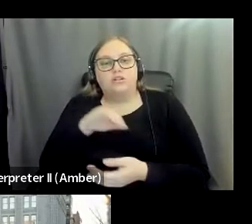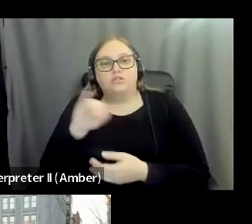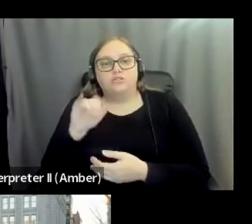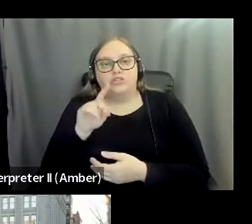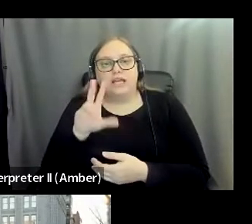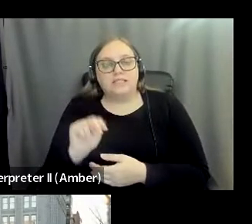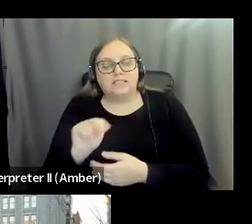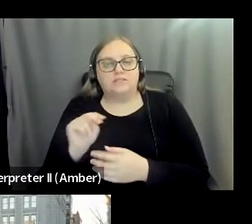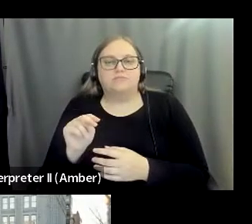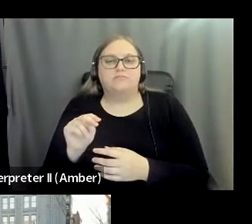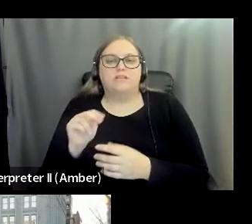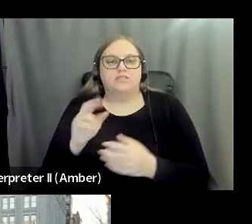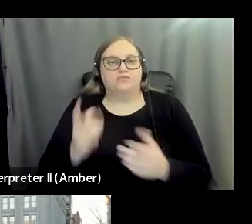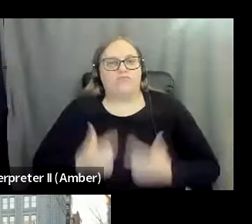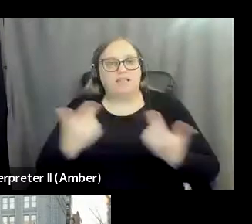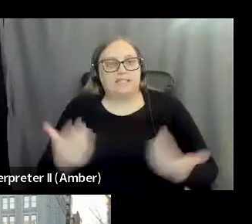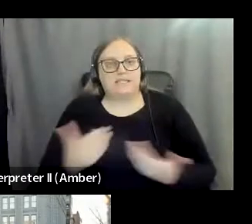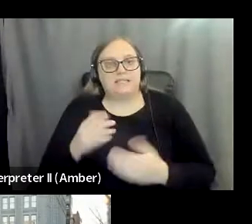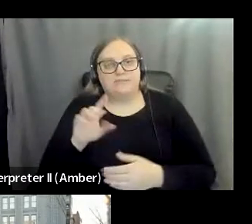of the District of Columbia.